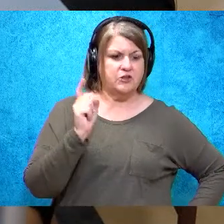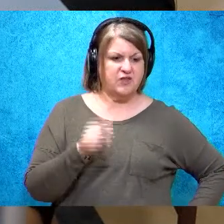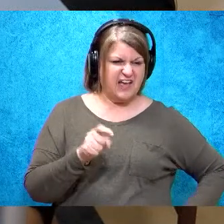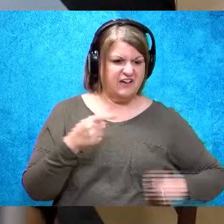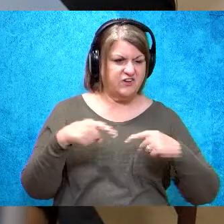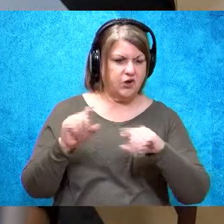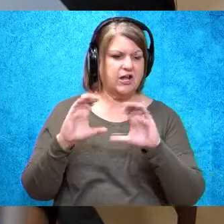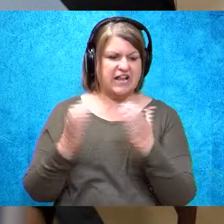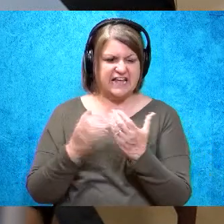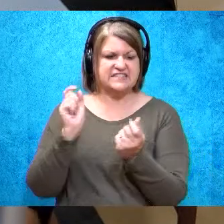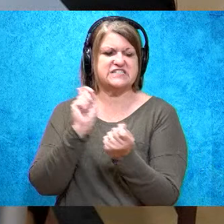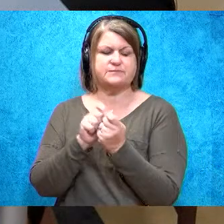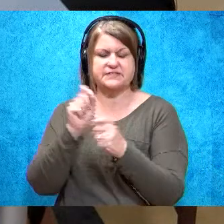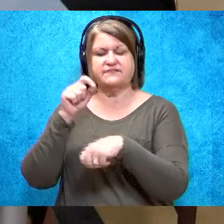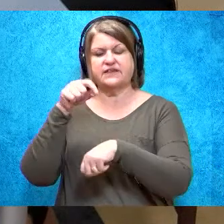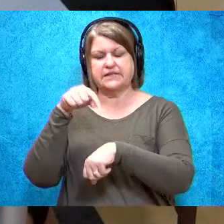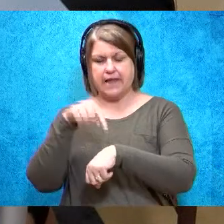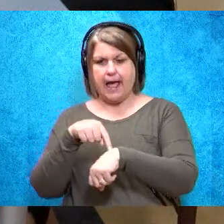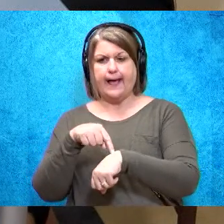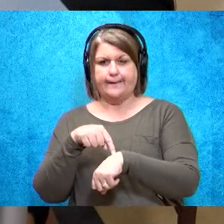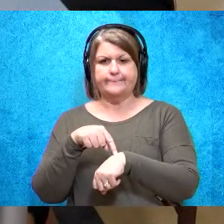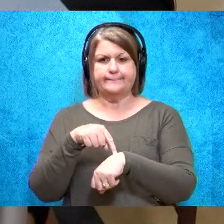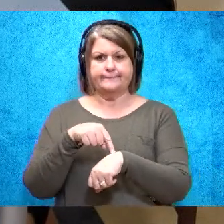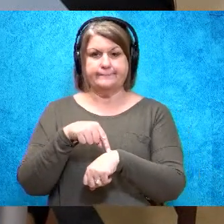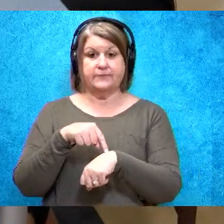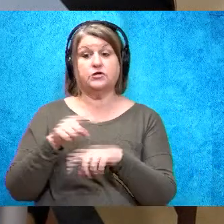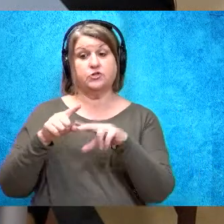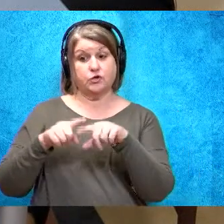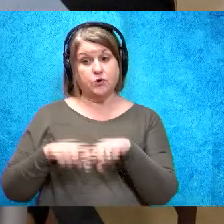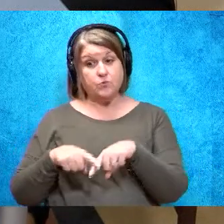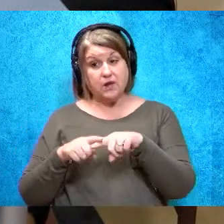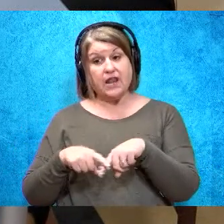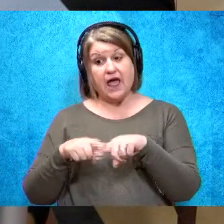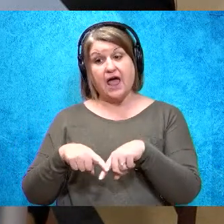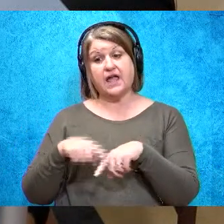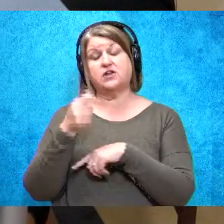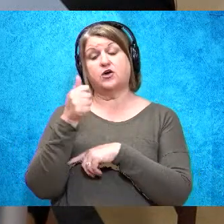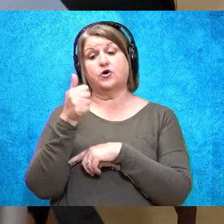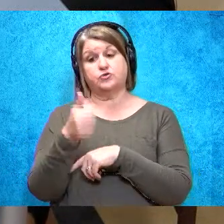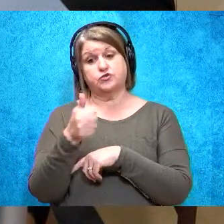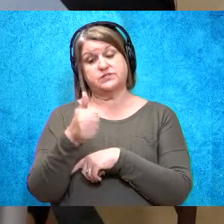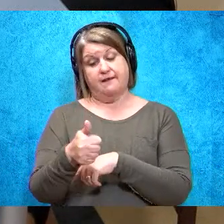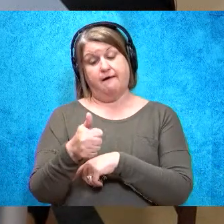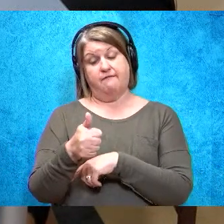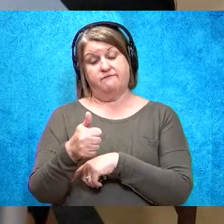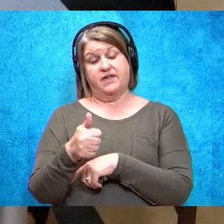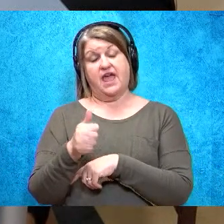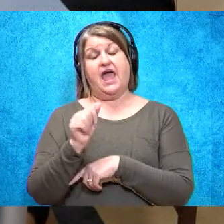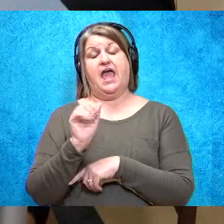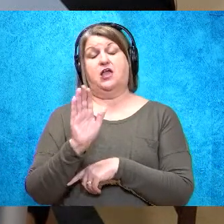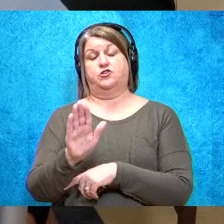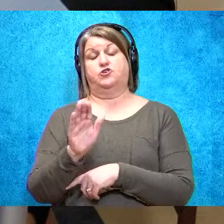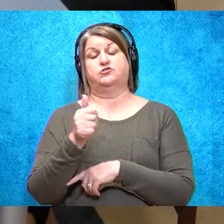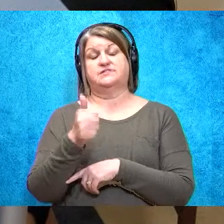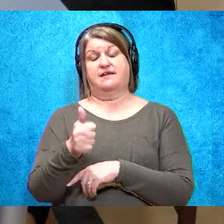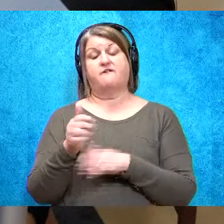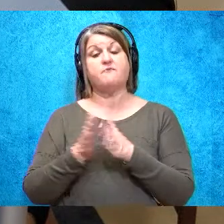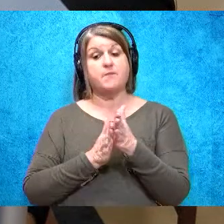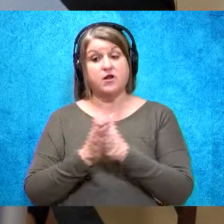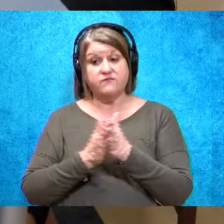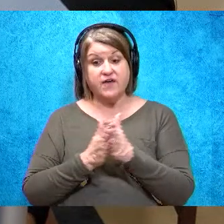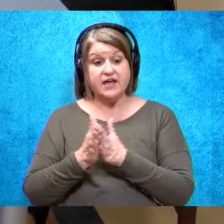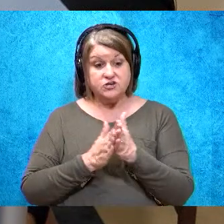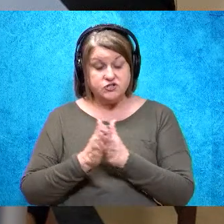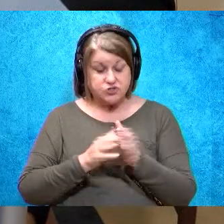at a certain time. You're relying on yourself and your self-motivation to make sure that you're getting up and you're checking